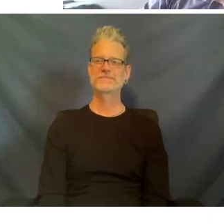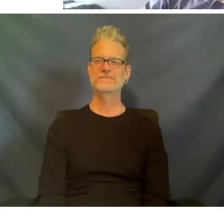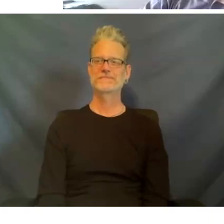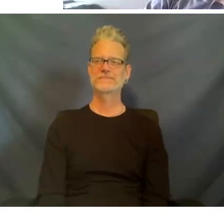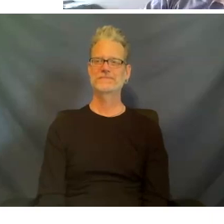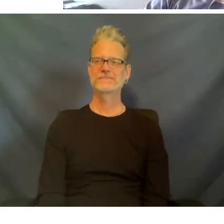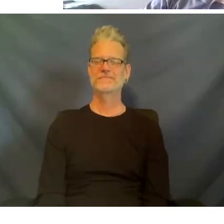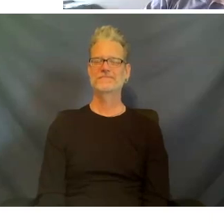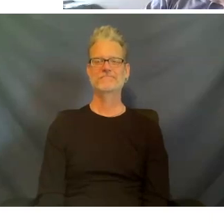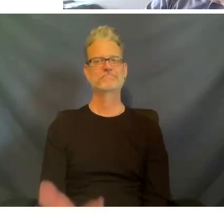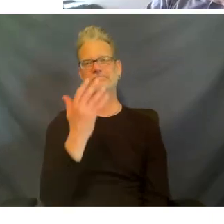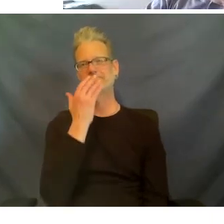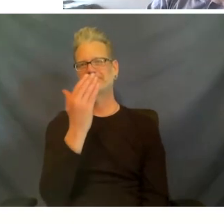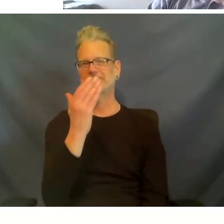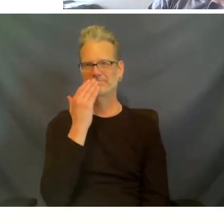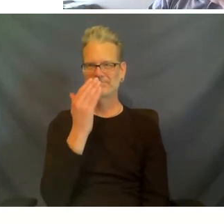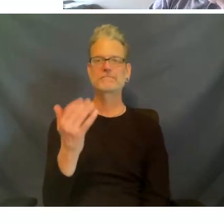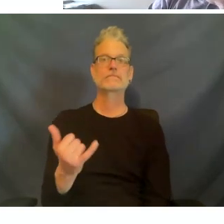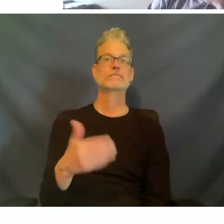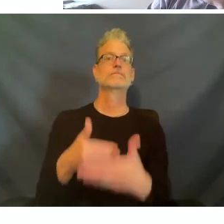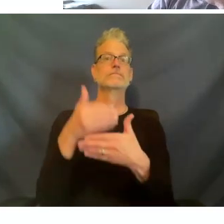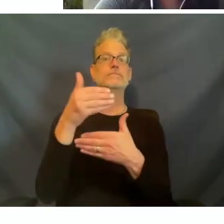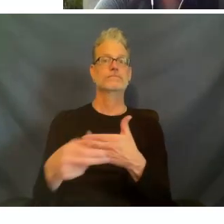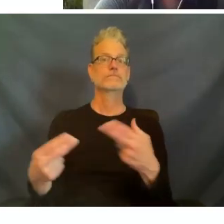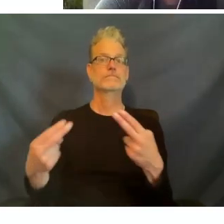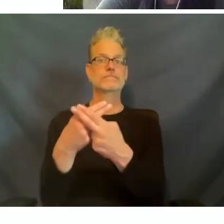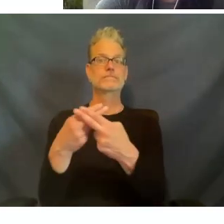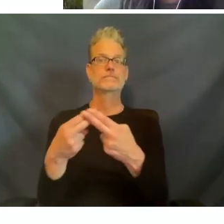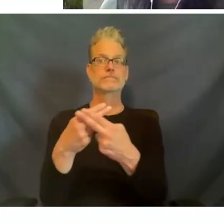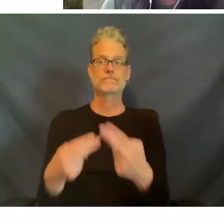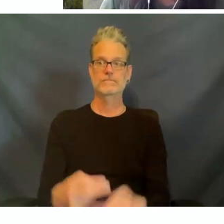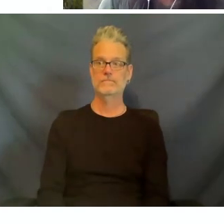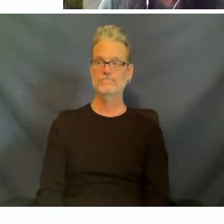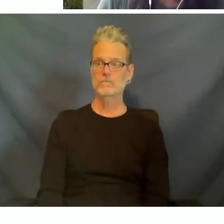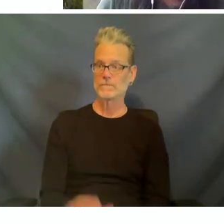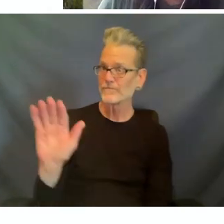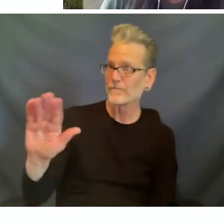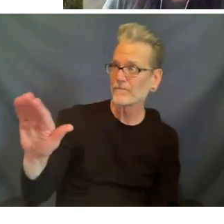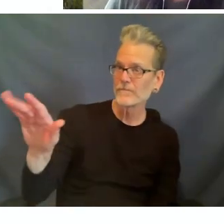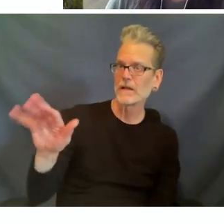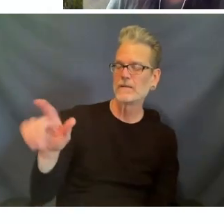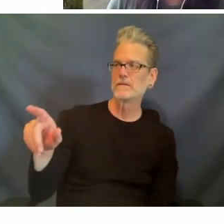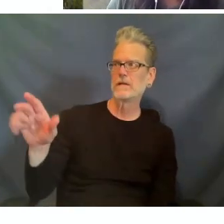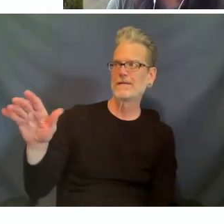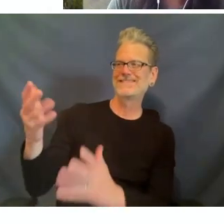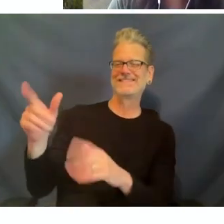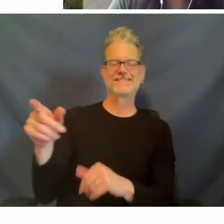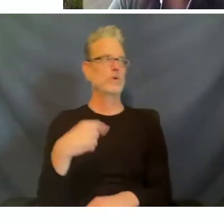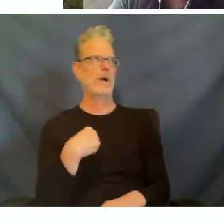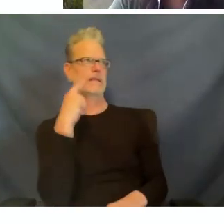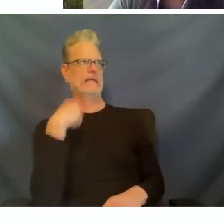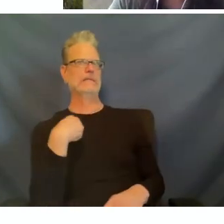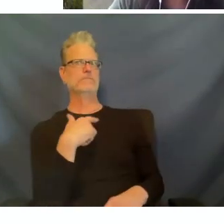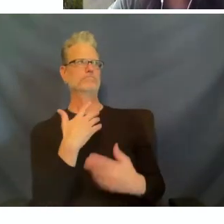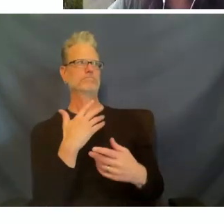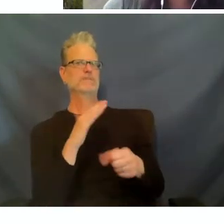Thank you. If we go to the next slide. Yeah, I think Maya will that's take it from there. Yeah, to